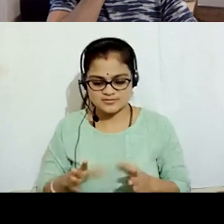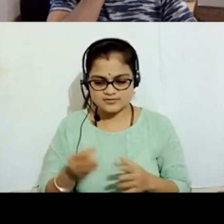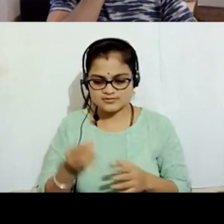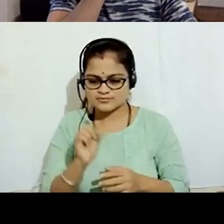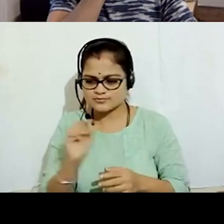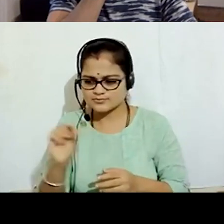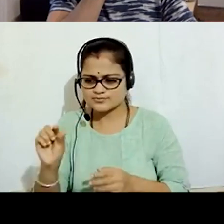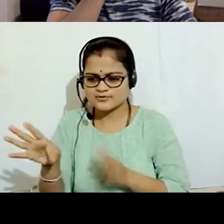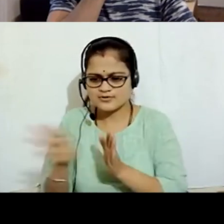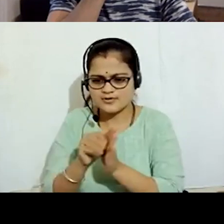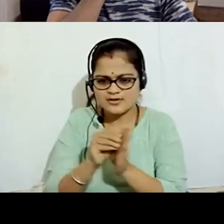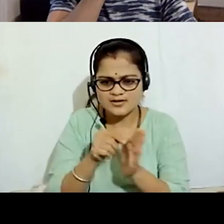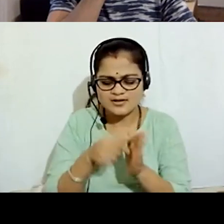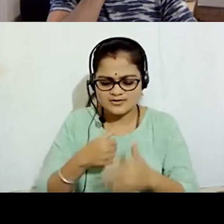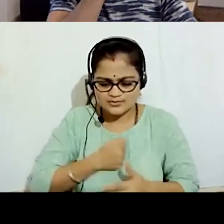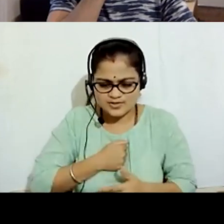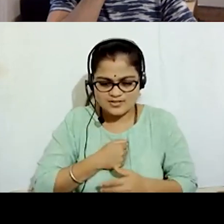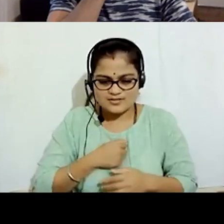archive of my own.